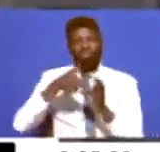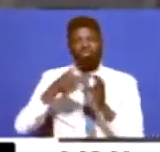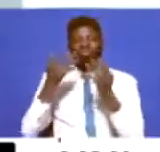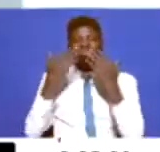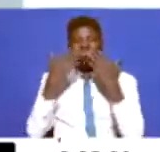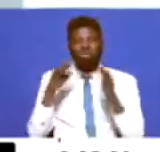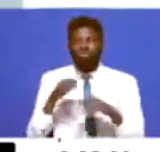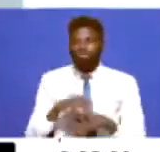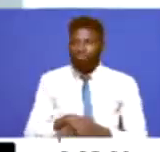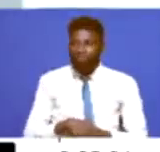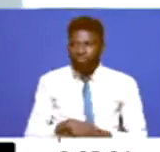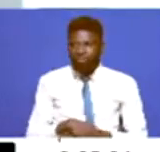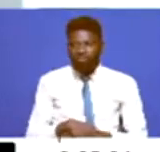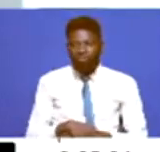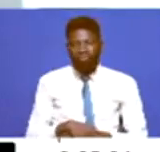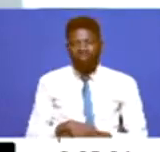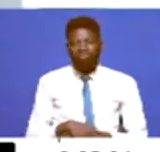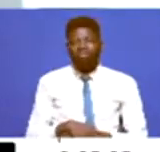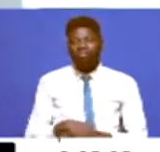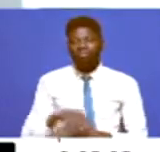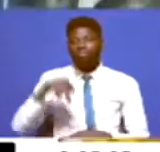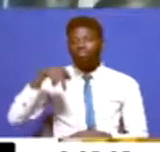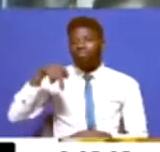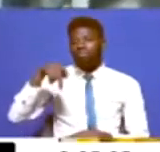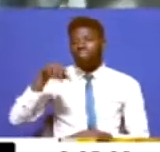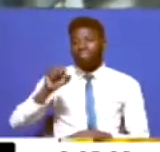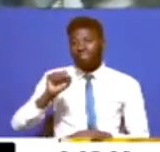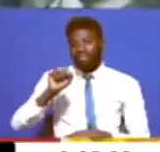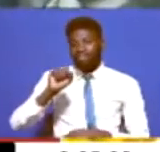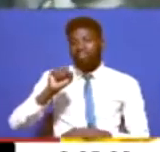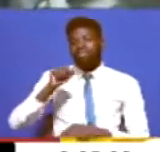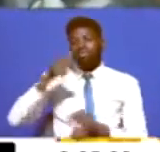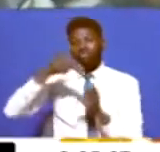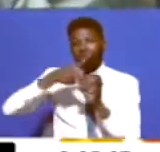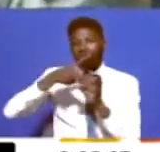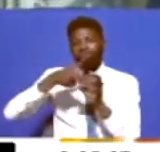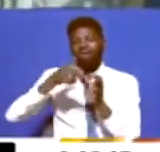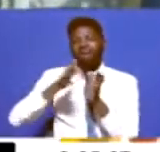Petroleum and Mining Principal Secretary Andrew Kamau has said there is an adequate stock